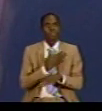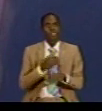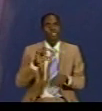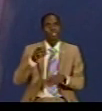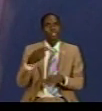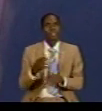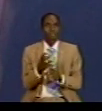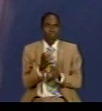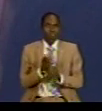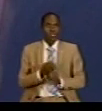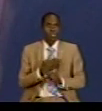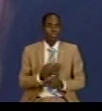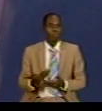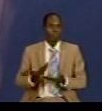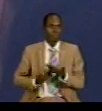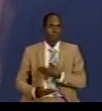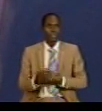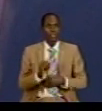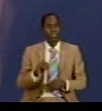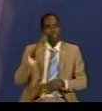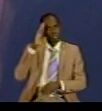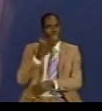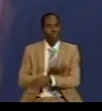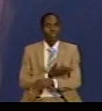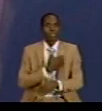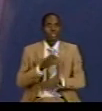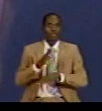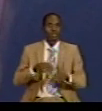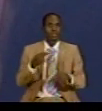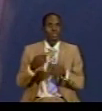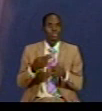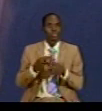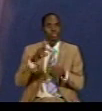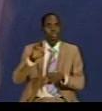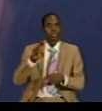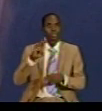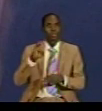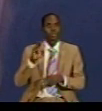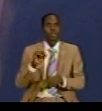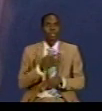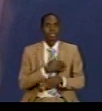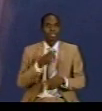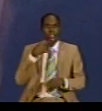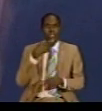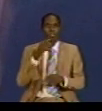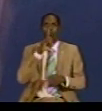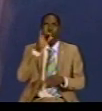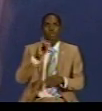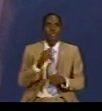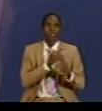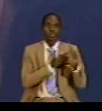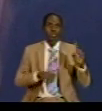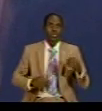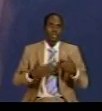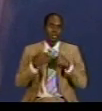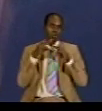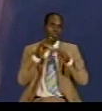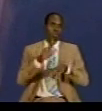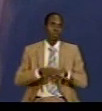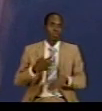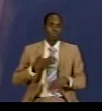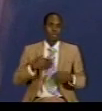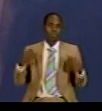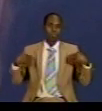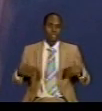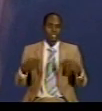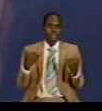husband will love me." And she conceived again, and bare a son, and said, "Because the Lord hath heard